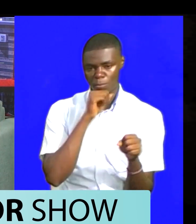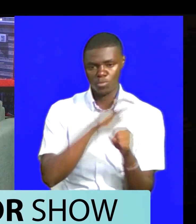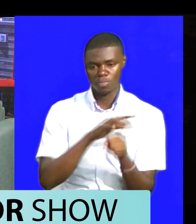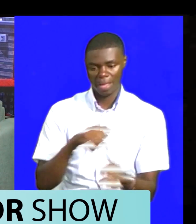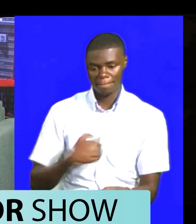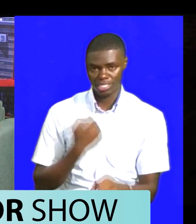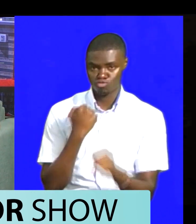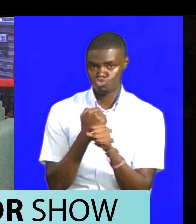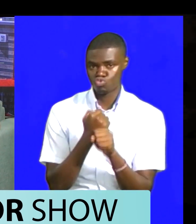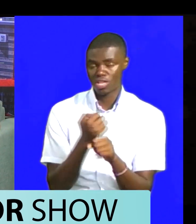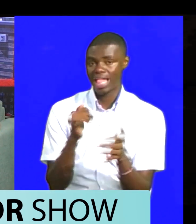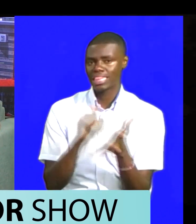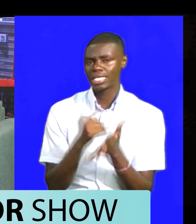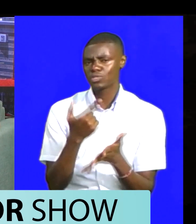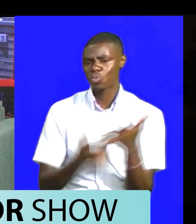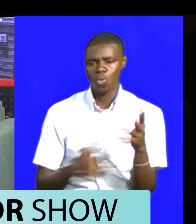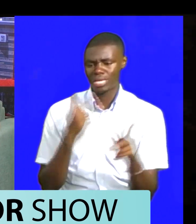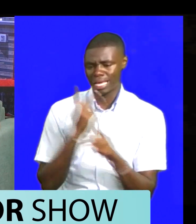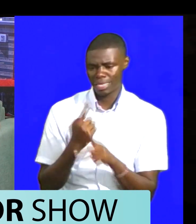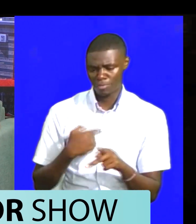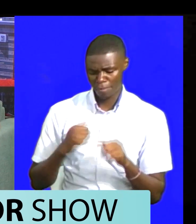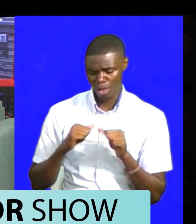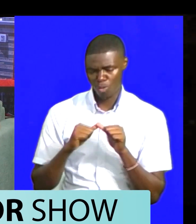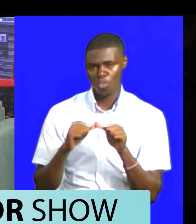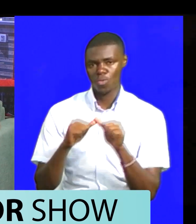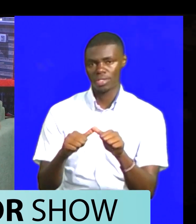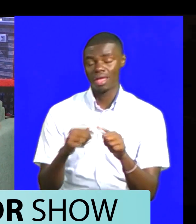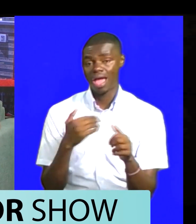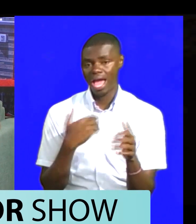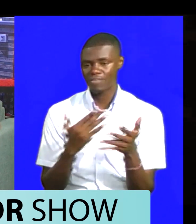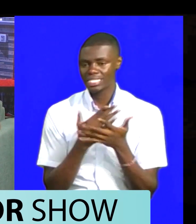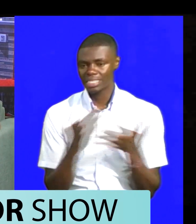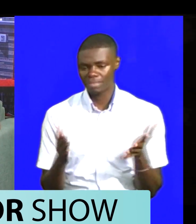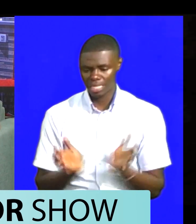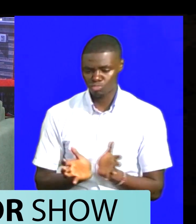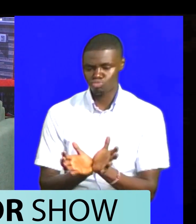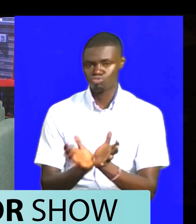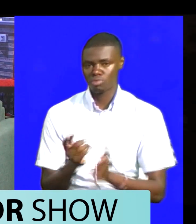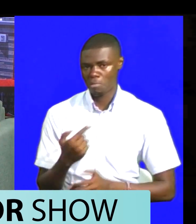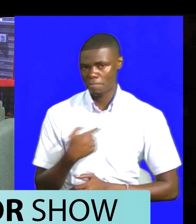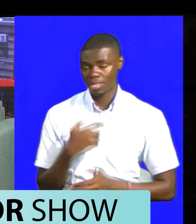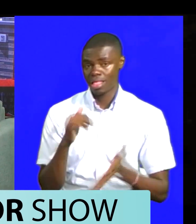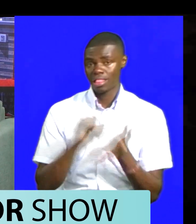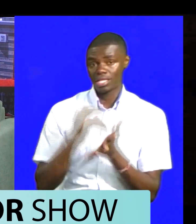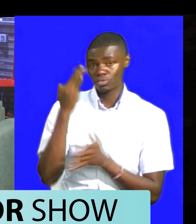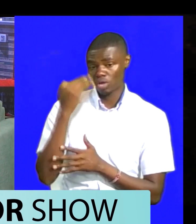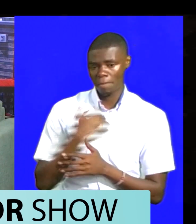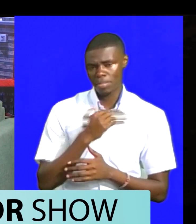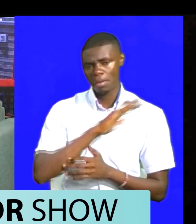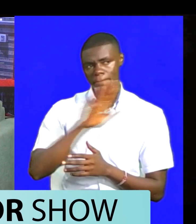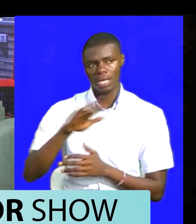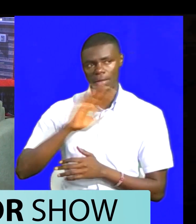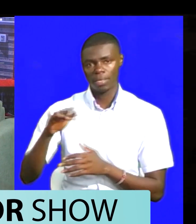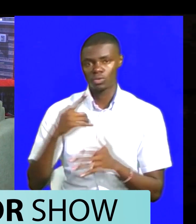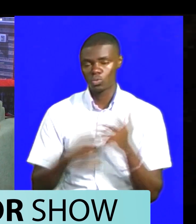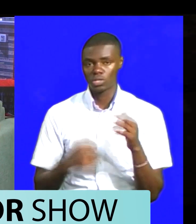to do. That is what keeps me going. I mean, like, there is something that drives me. That's why I will still go back to what I had